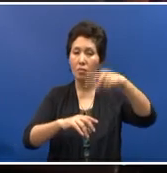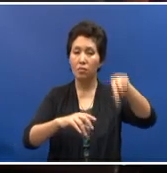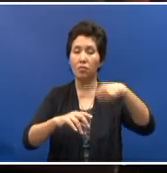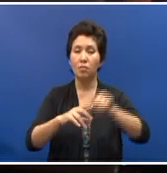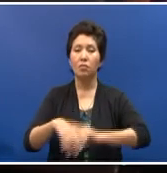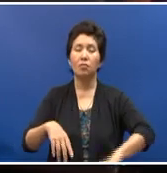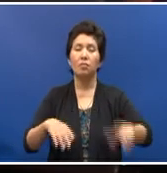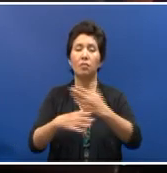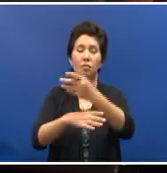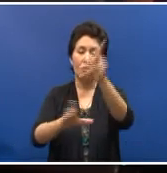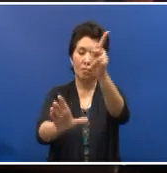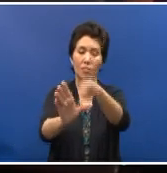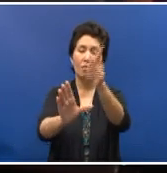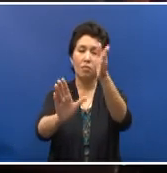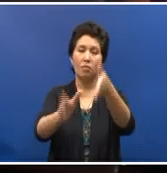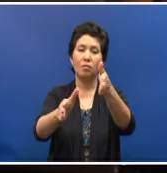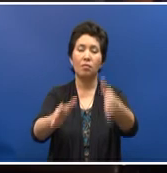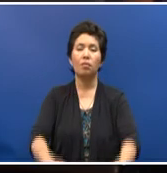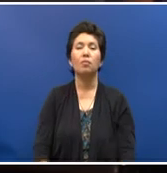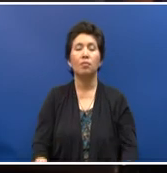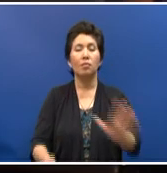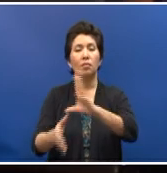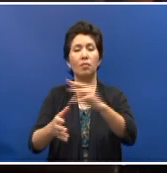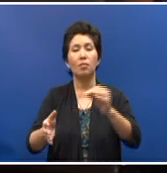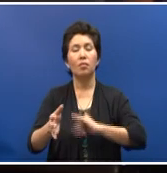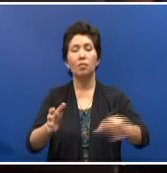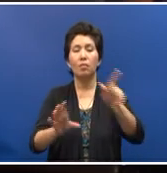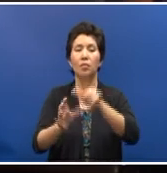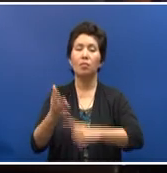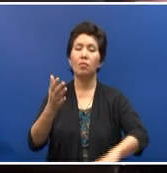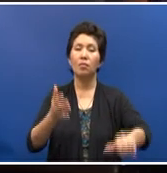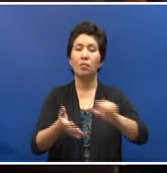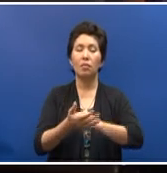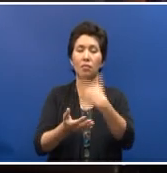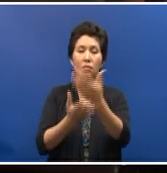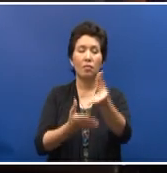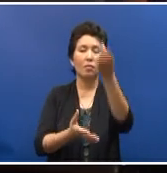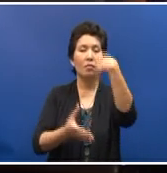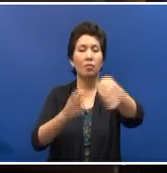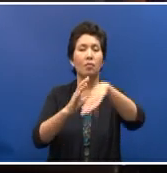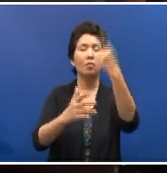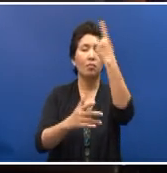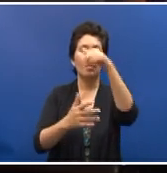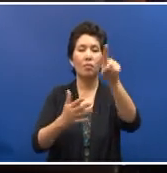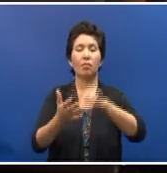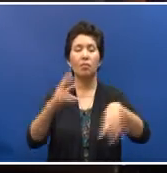and participation. Okay, so let us see what will be the learning outcomes for this